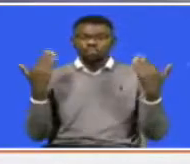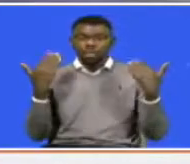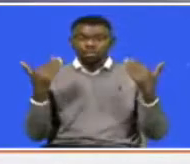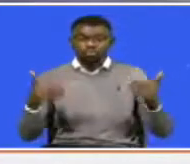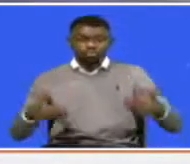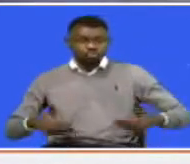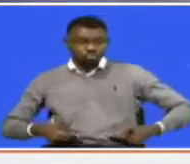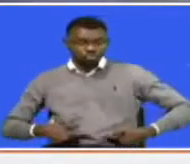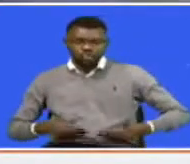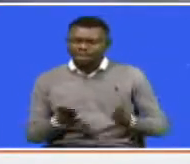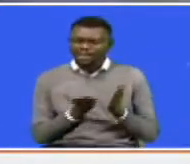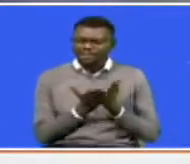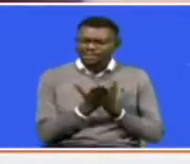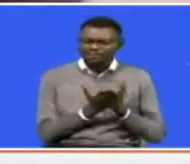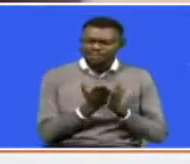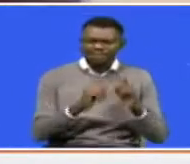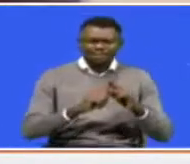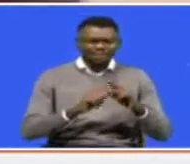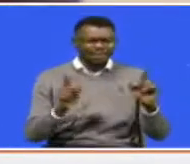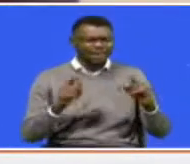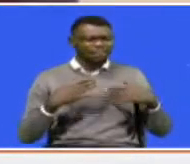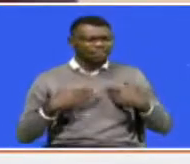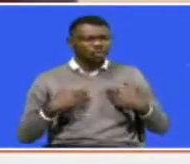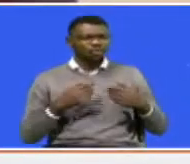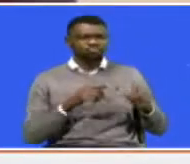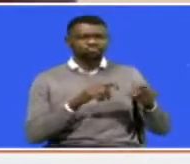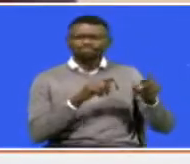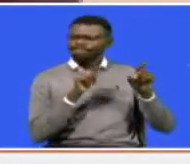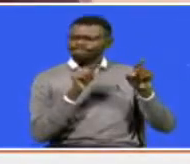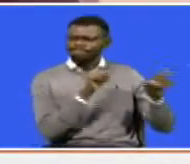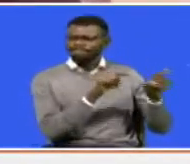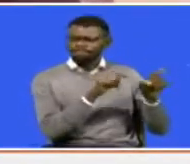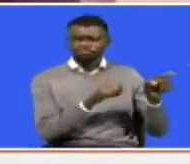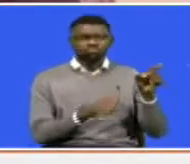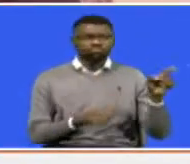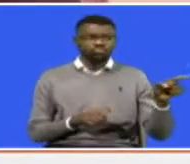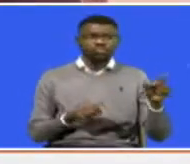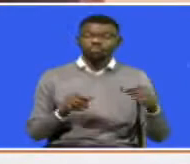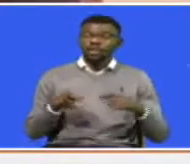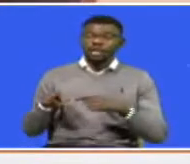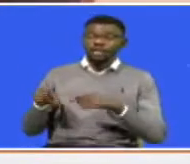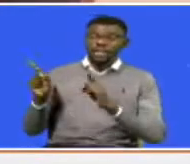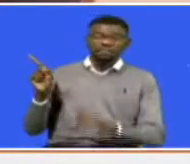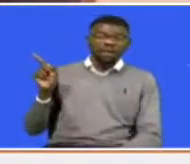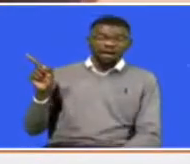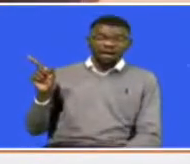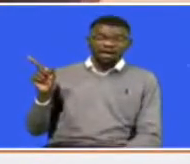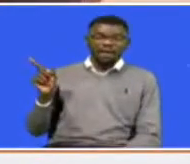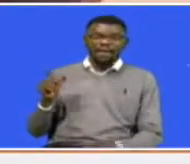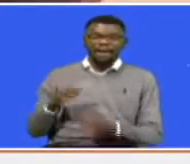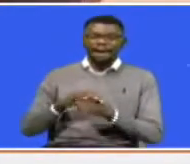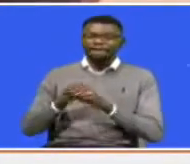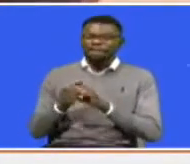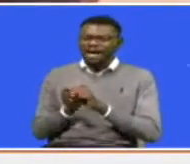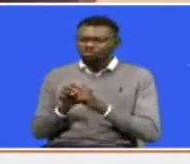appointment that has attracted criticism. Yeye ni patron Meru Youth